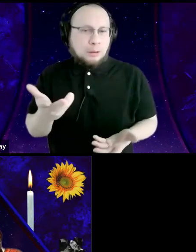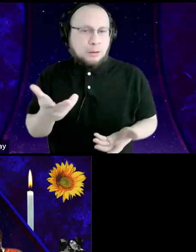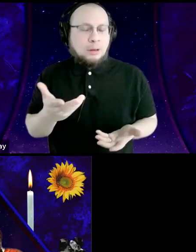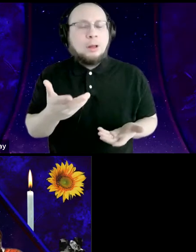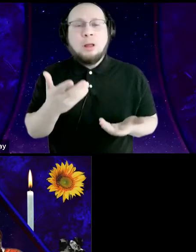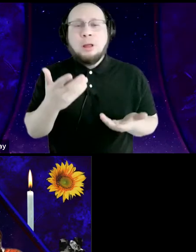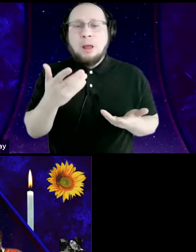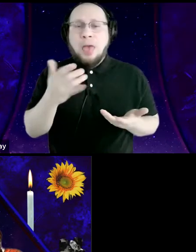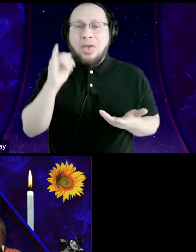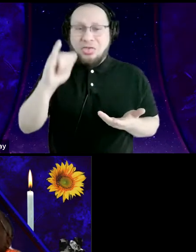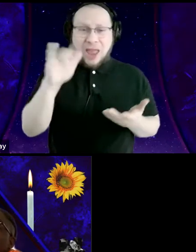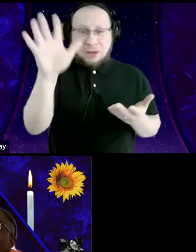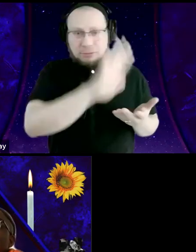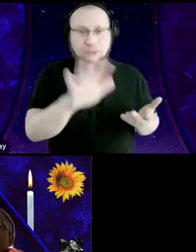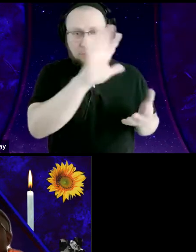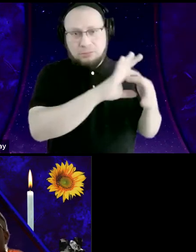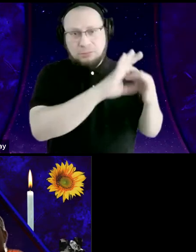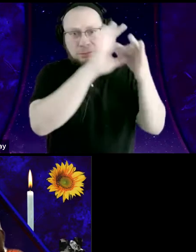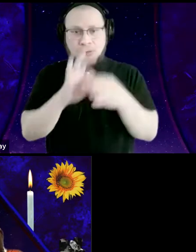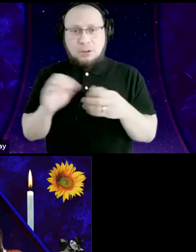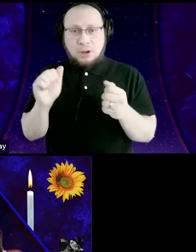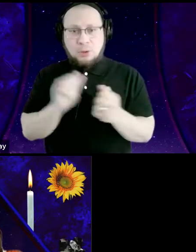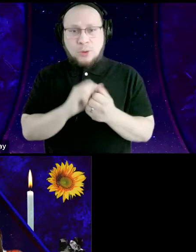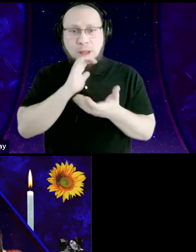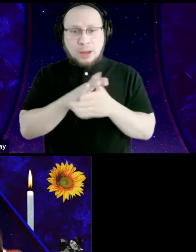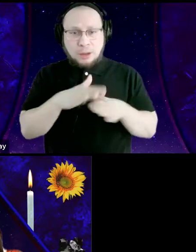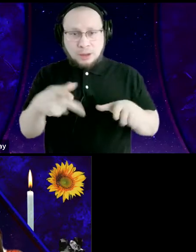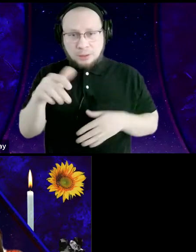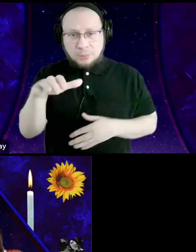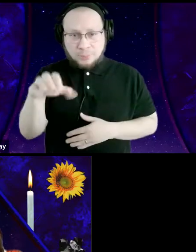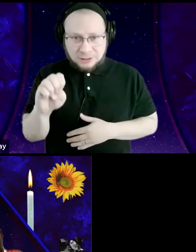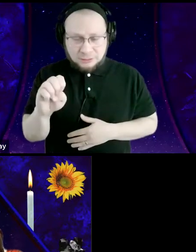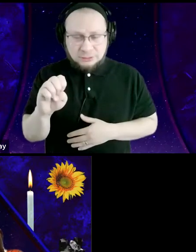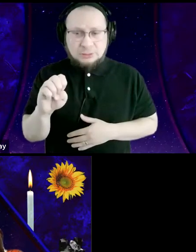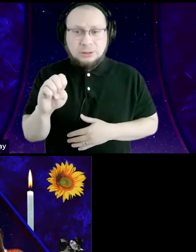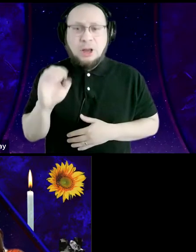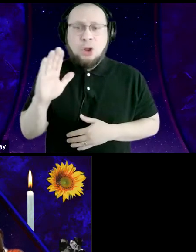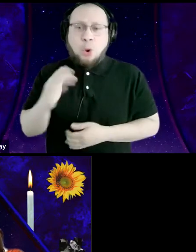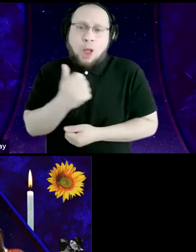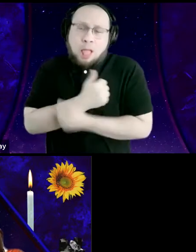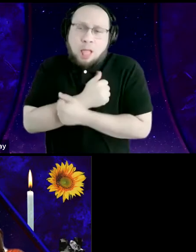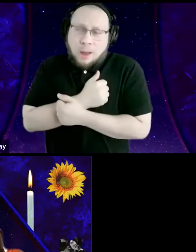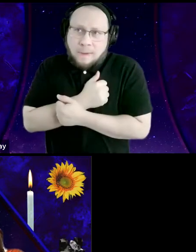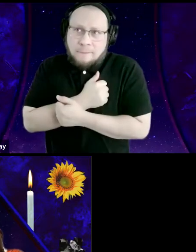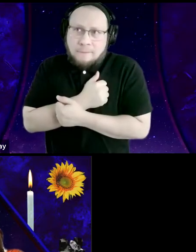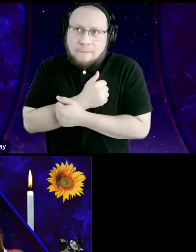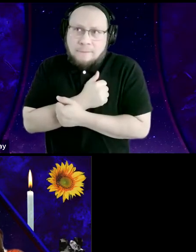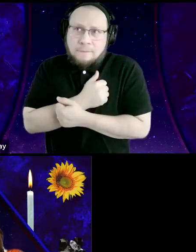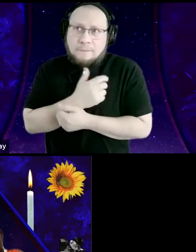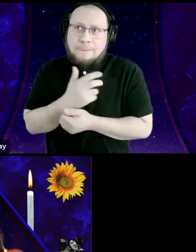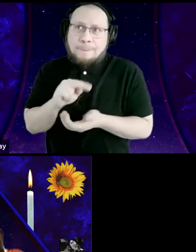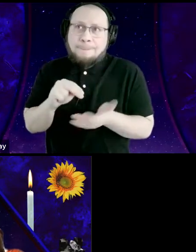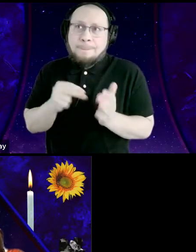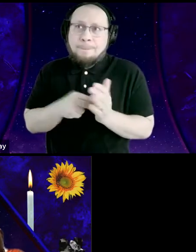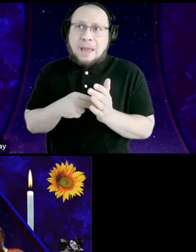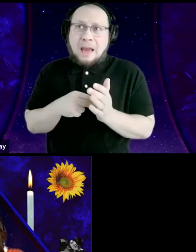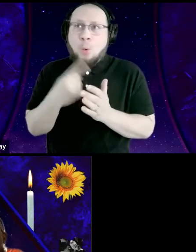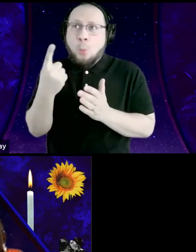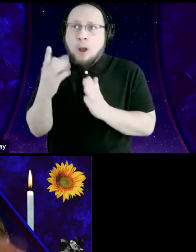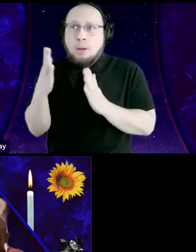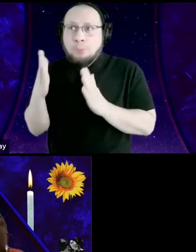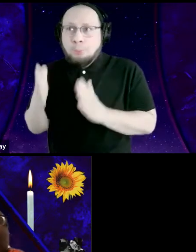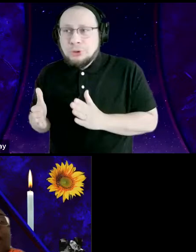peace, and when it comes to channeling your love into whether it be one recipient or